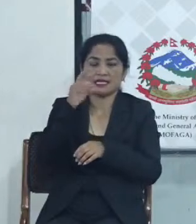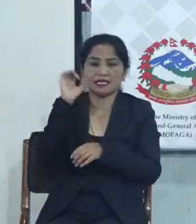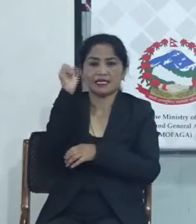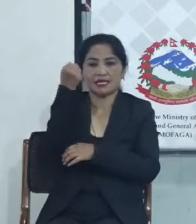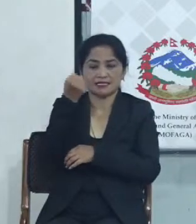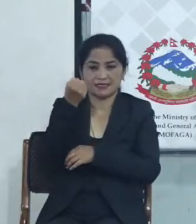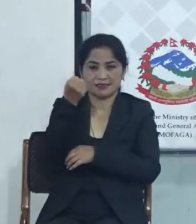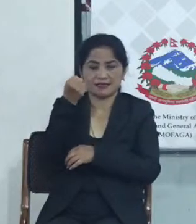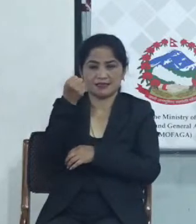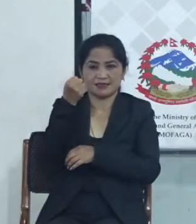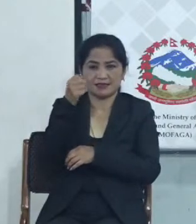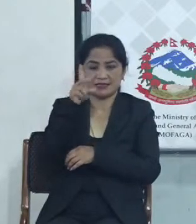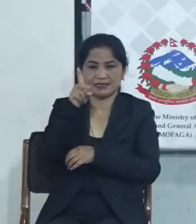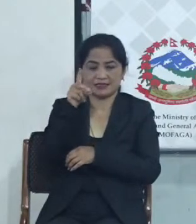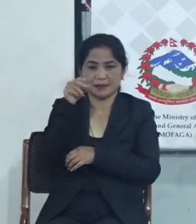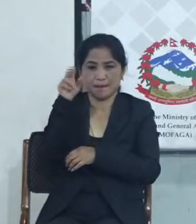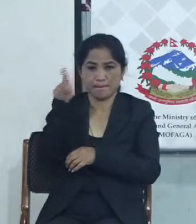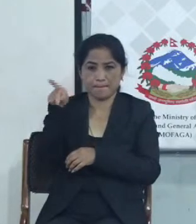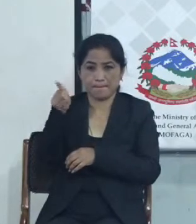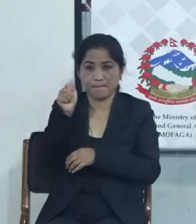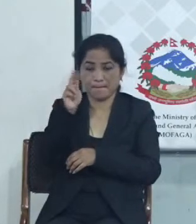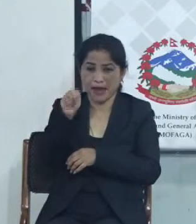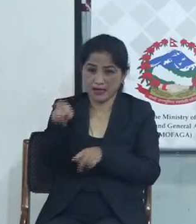national policy on DRR,